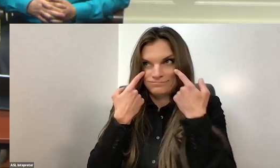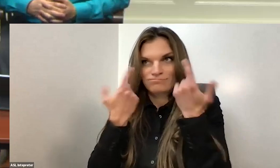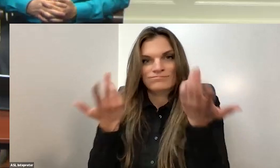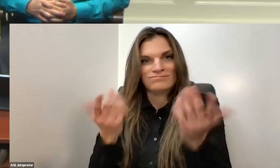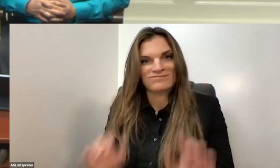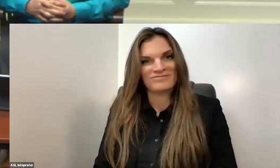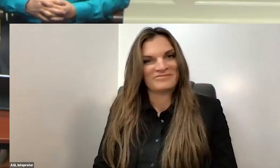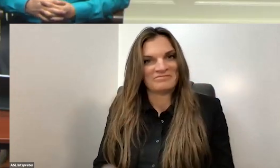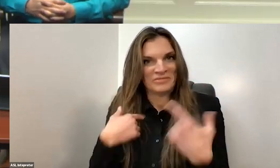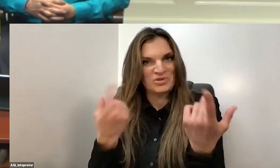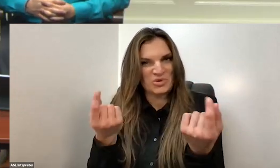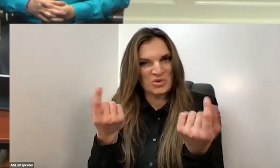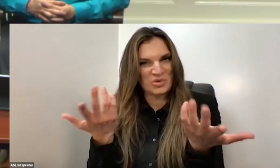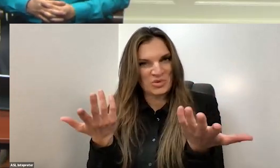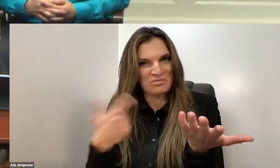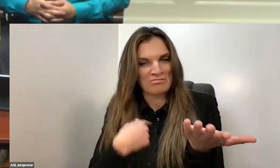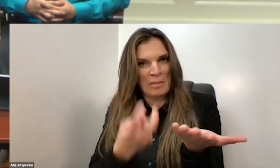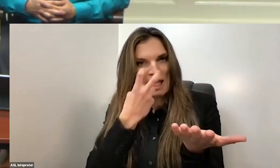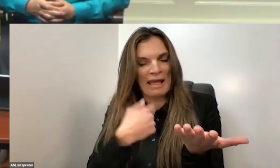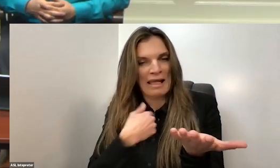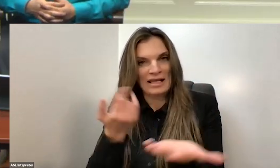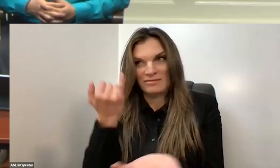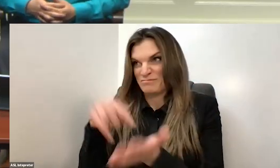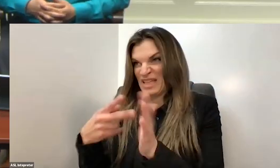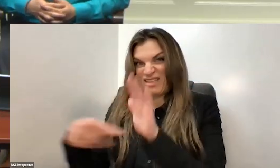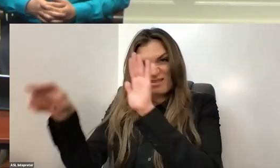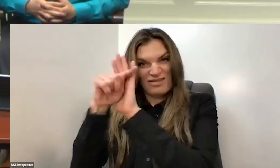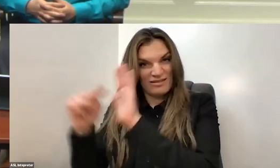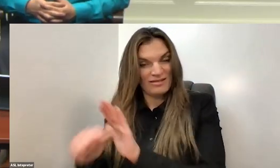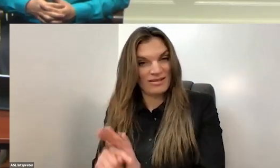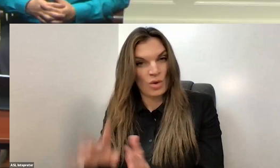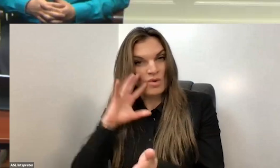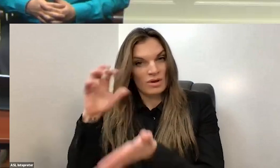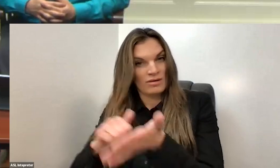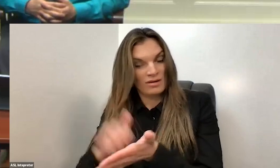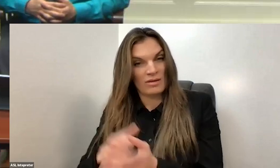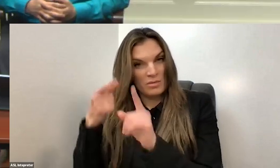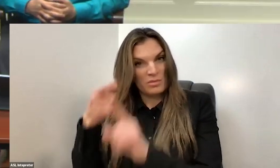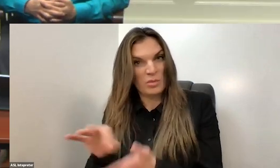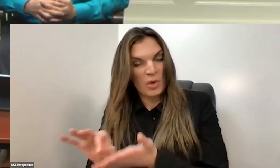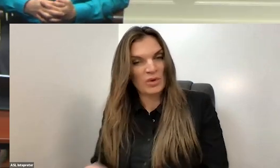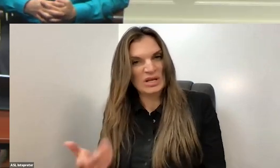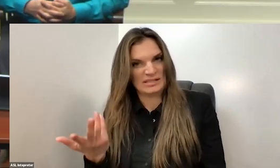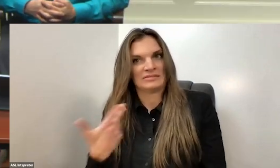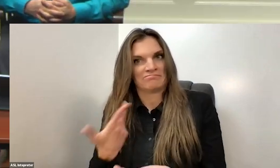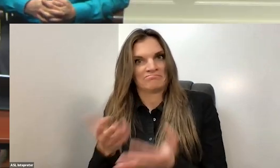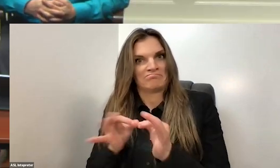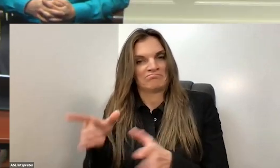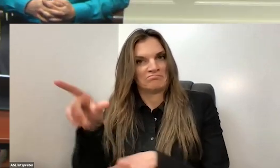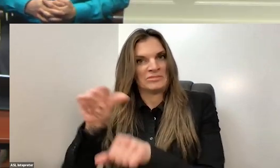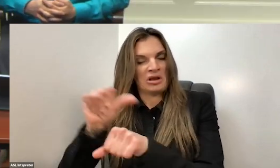like myself, completely blind and such, to be making perfect eye contact. So what's going to happen if I'm dealing with this